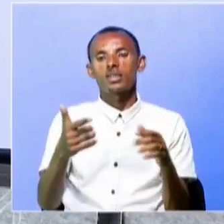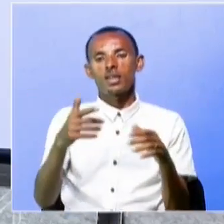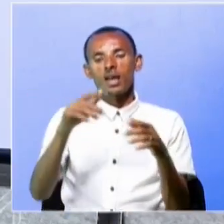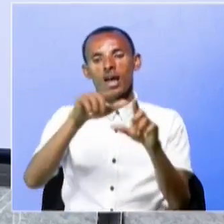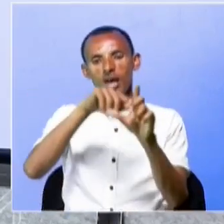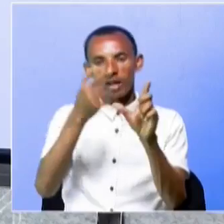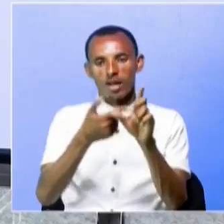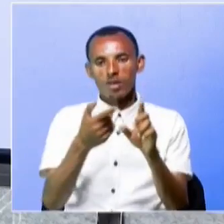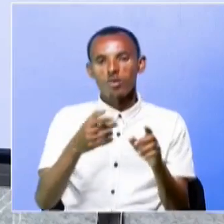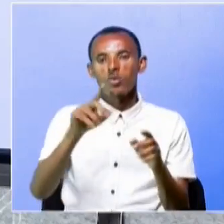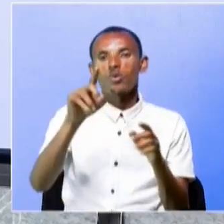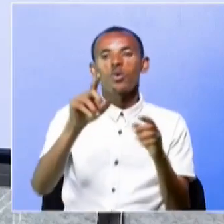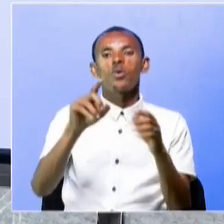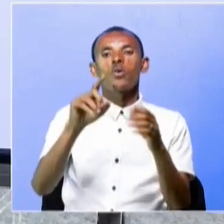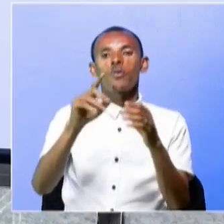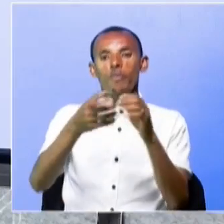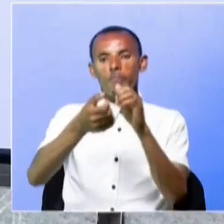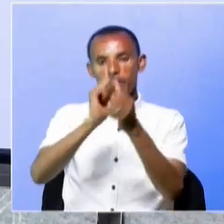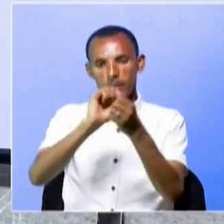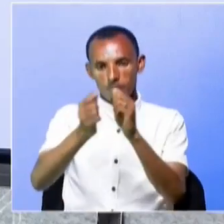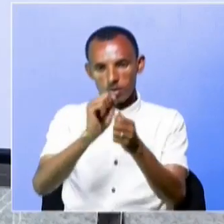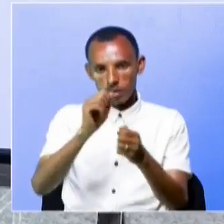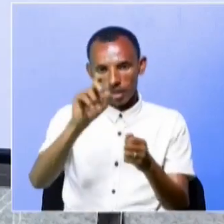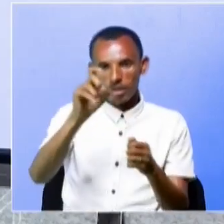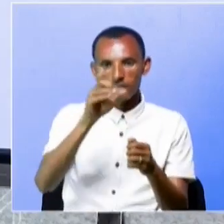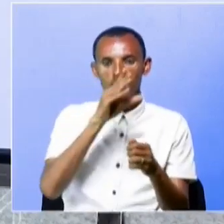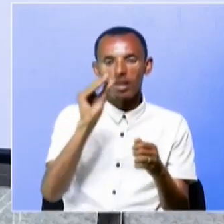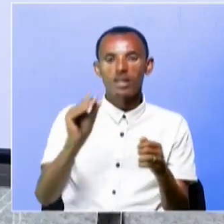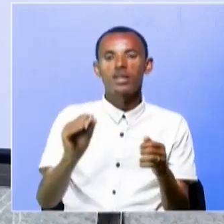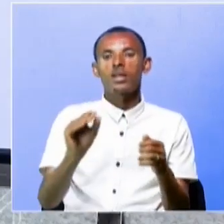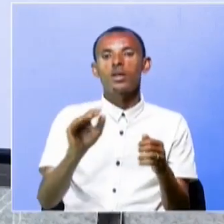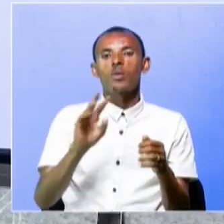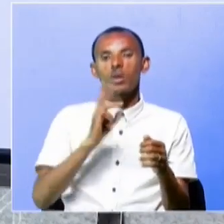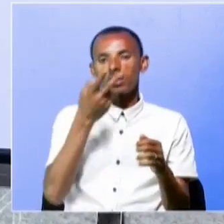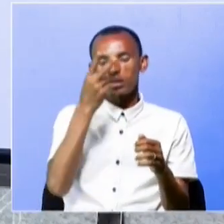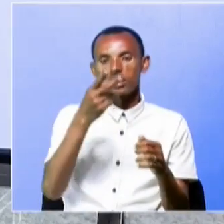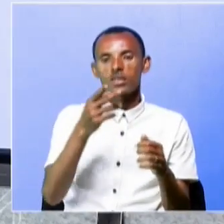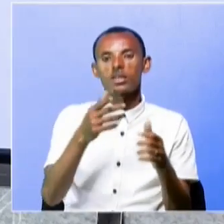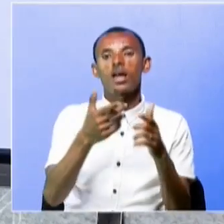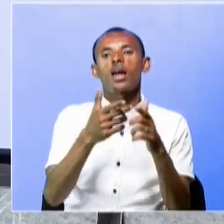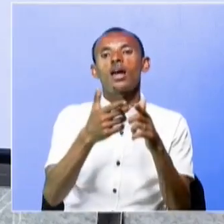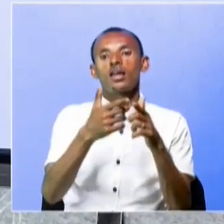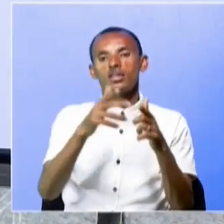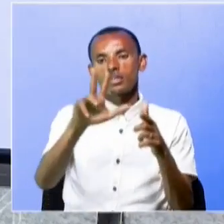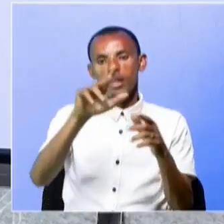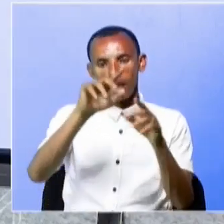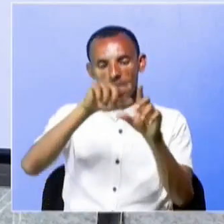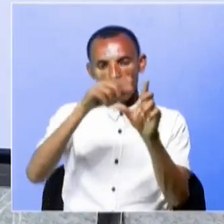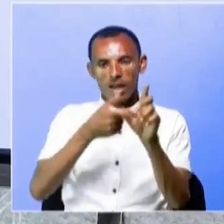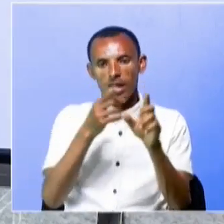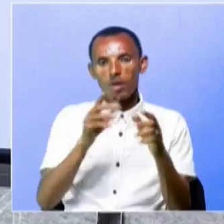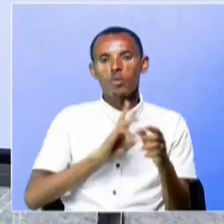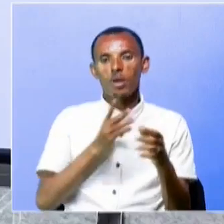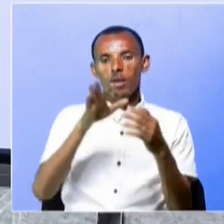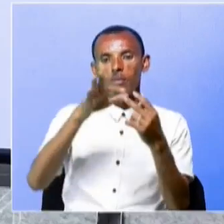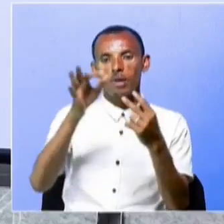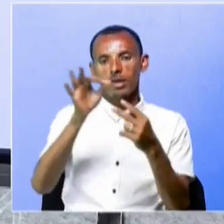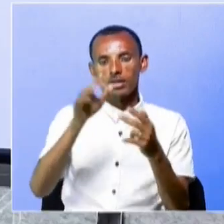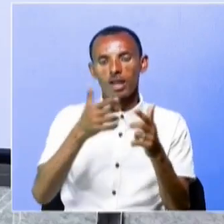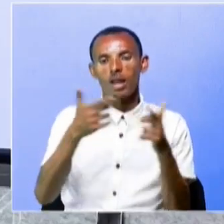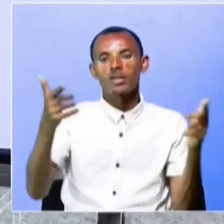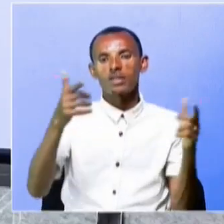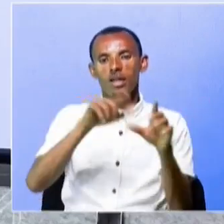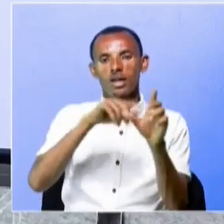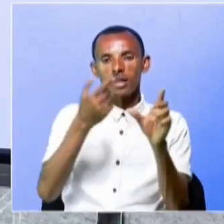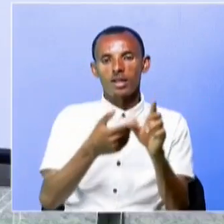of x and list out all the three angles. Then you can pick the largest of the three, right? So one of the angles